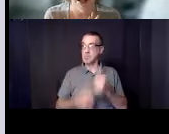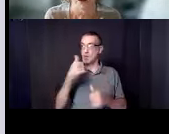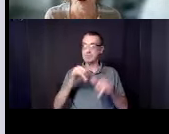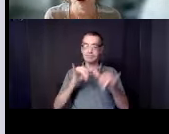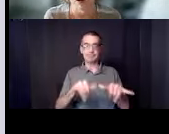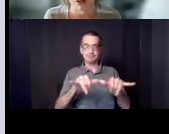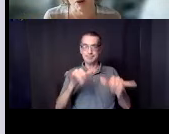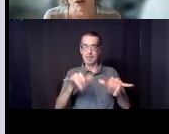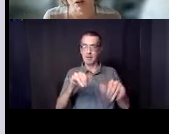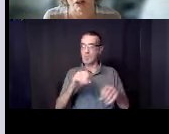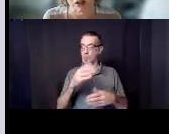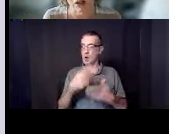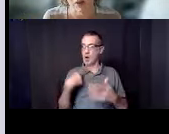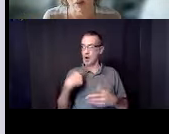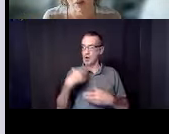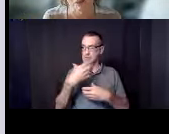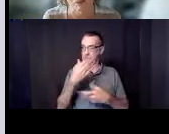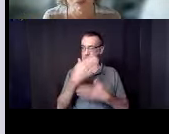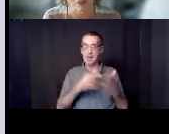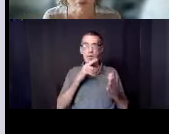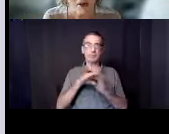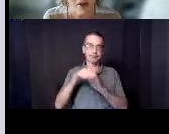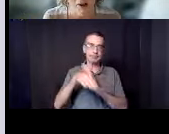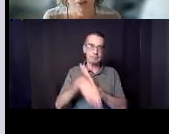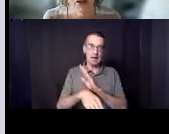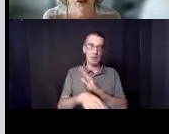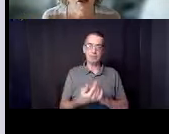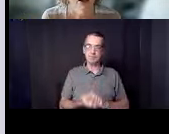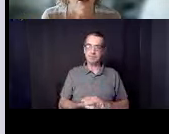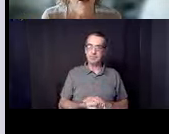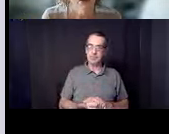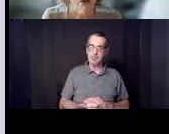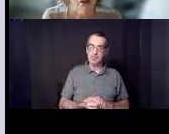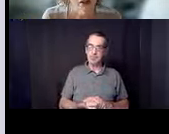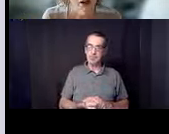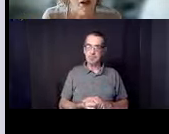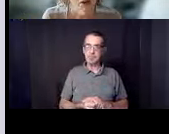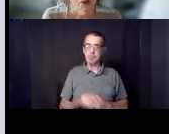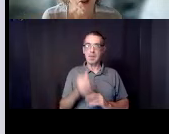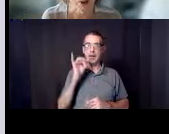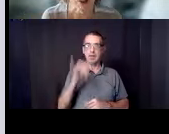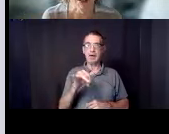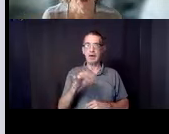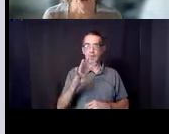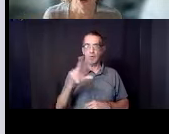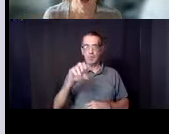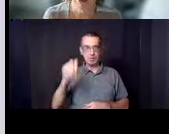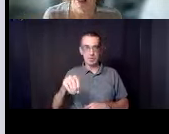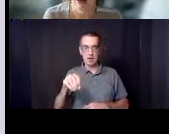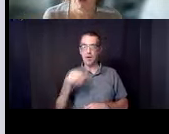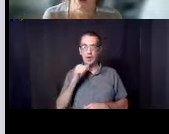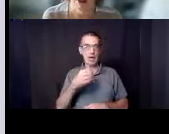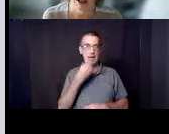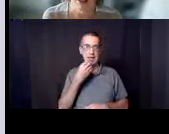the same, or some are even trending downward. The 43% are not